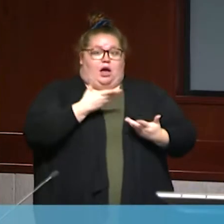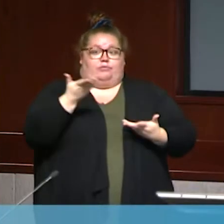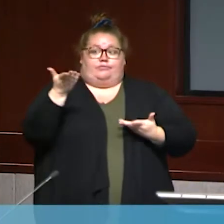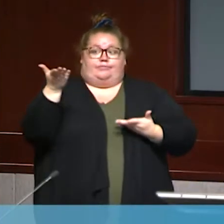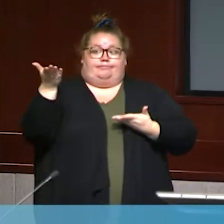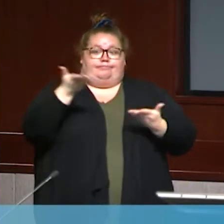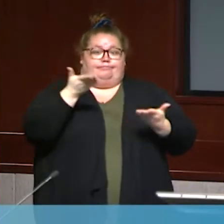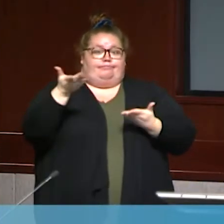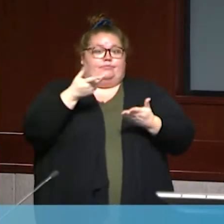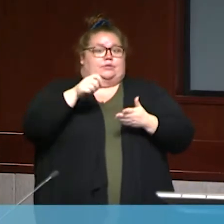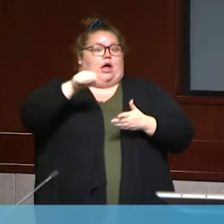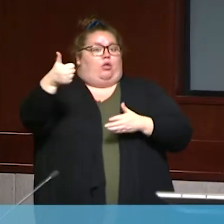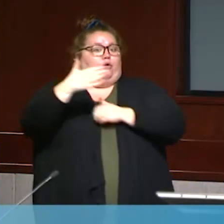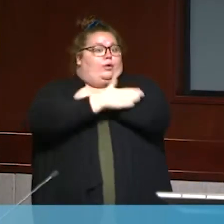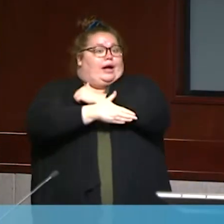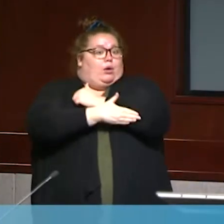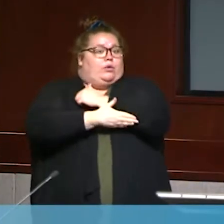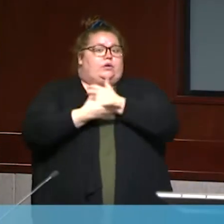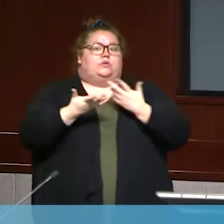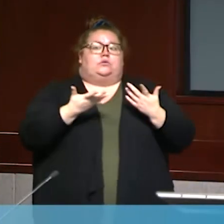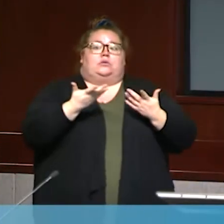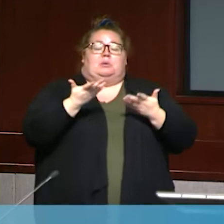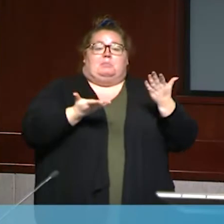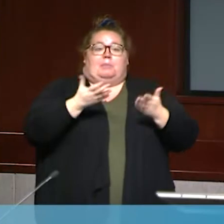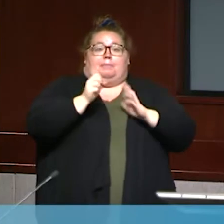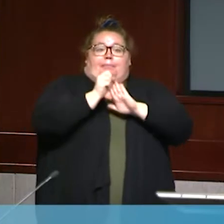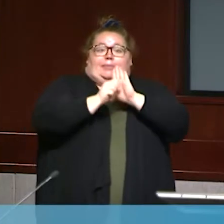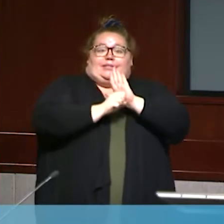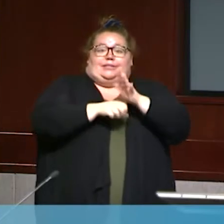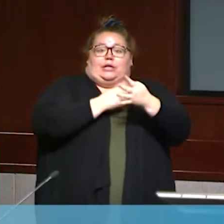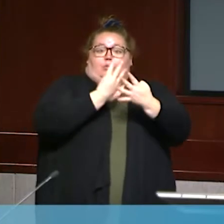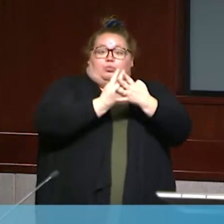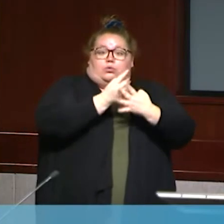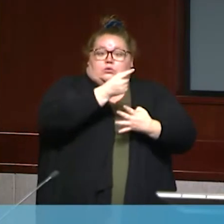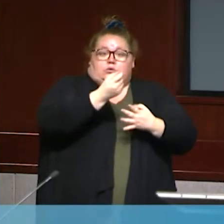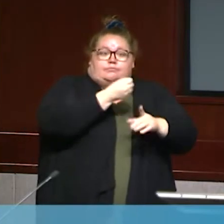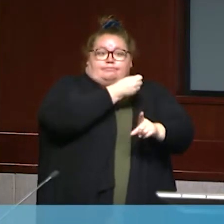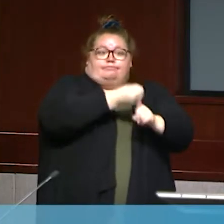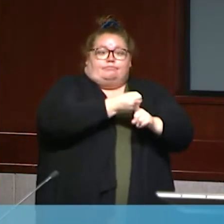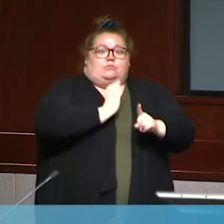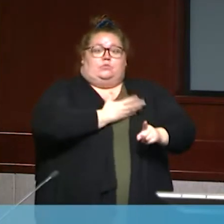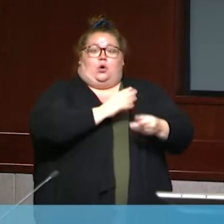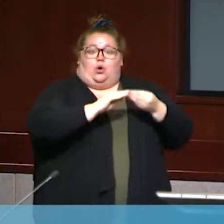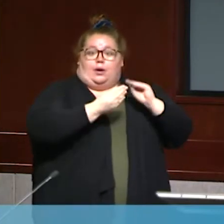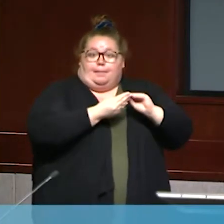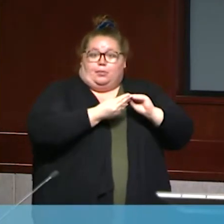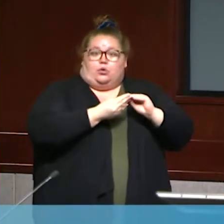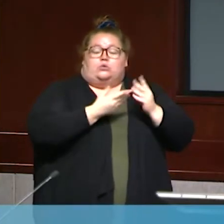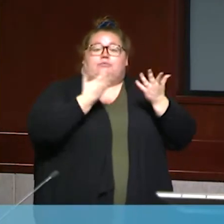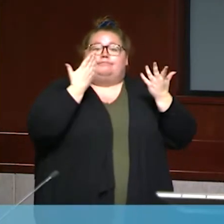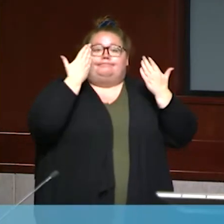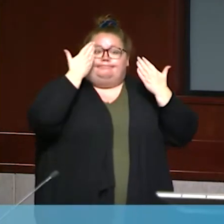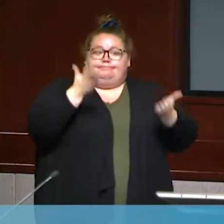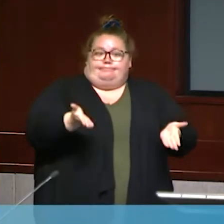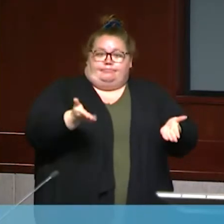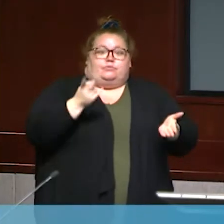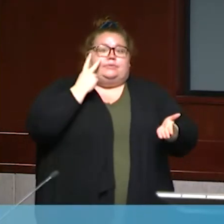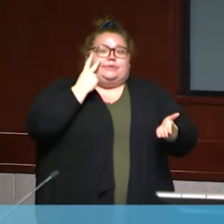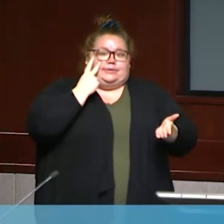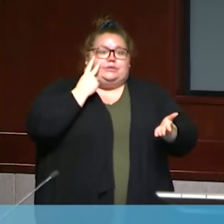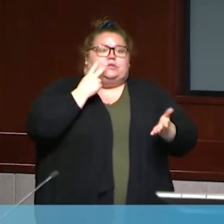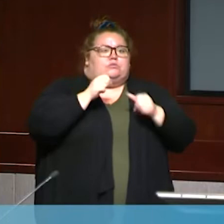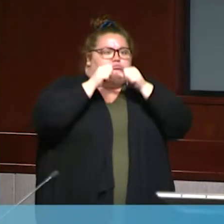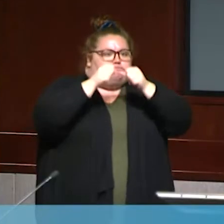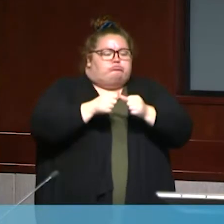prisons potentially impacting our numbers? So these are discussion points that we'll have as we try to figure out how we can keep our